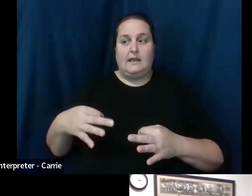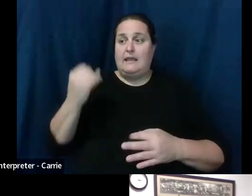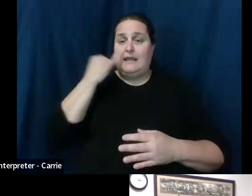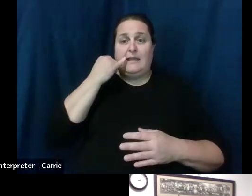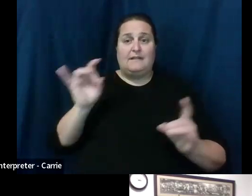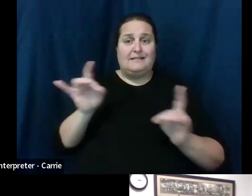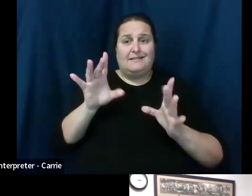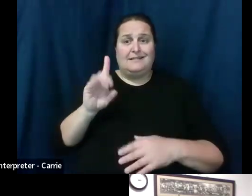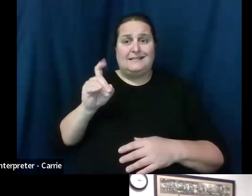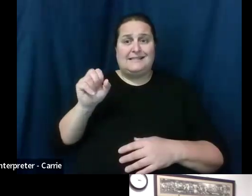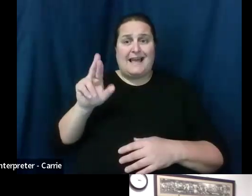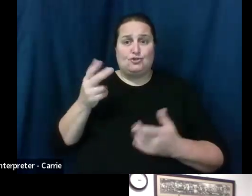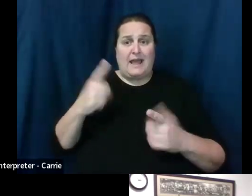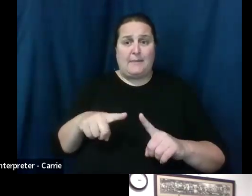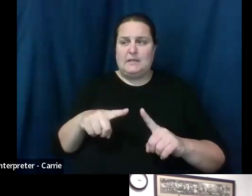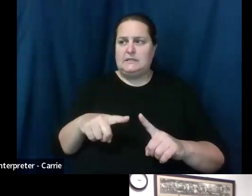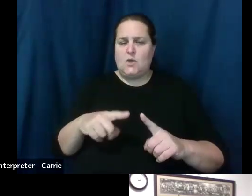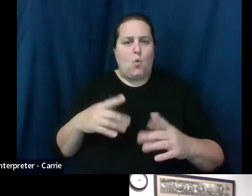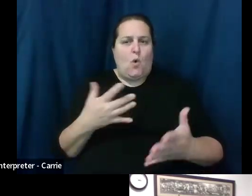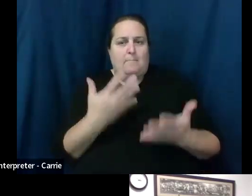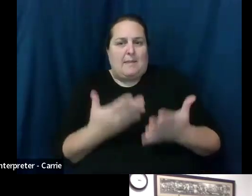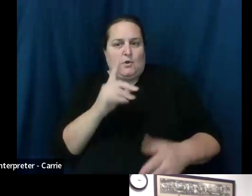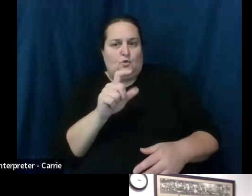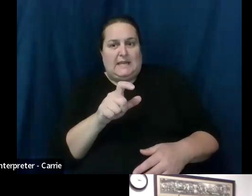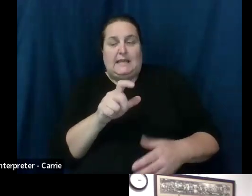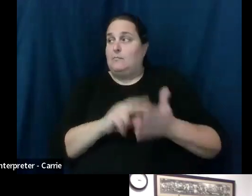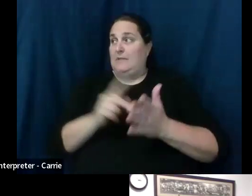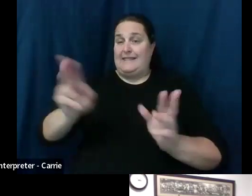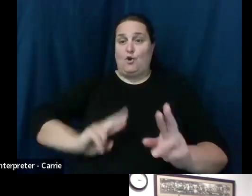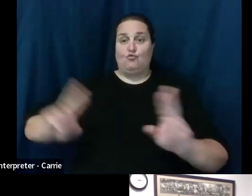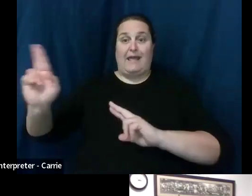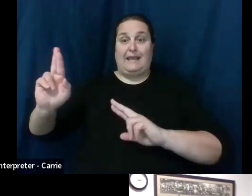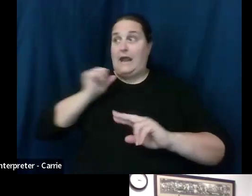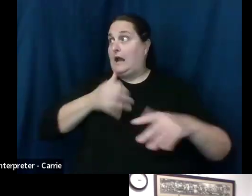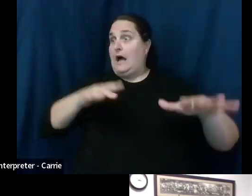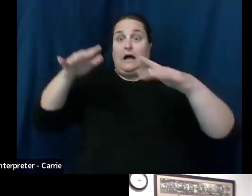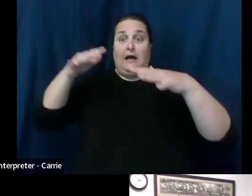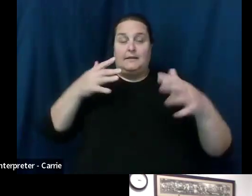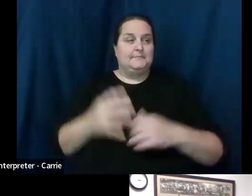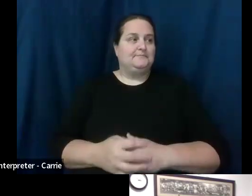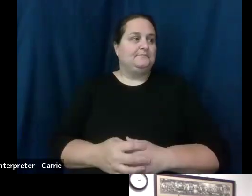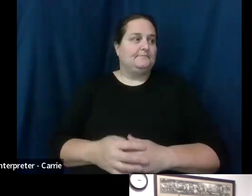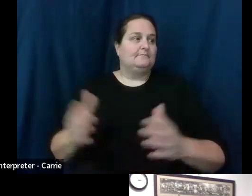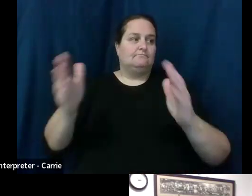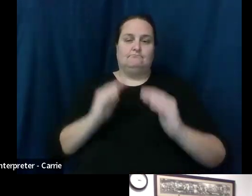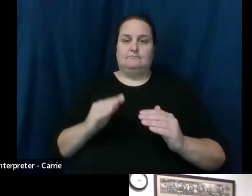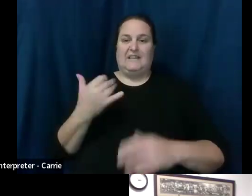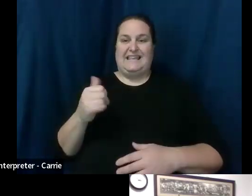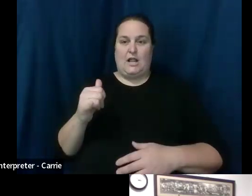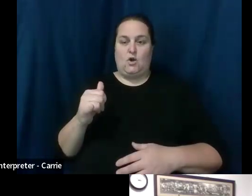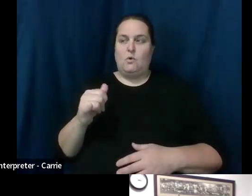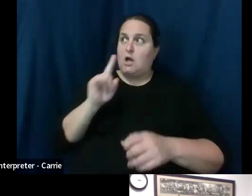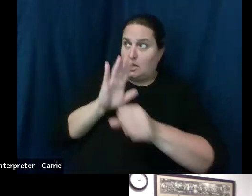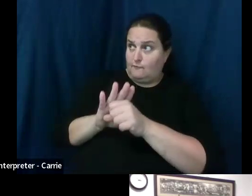just so they know ahead of time and are able to prepare appropriately. You also want to make sure that you're confirming that they're able to help you and